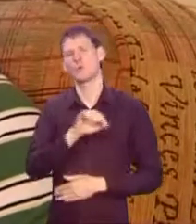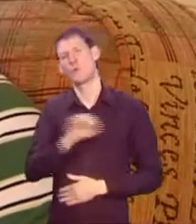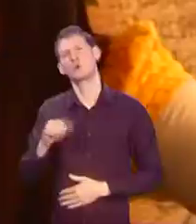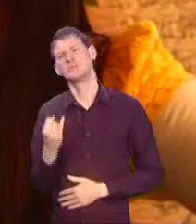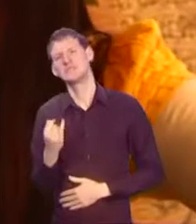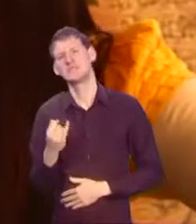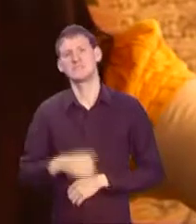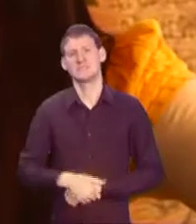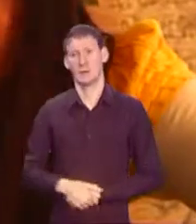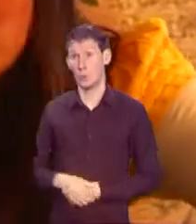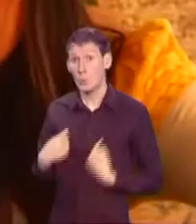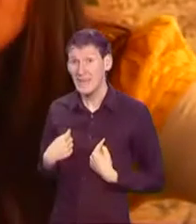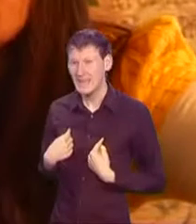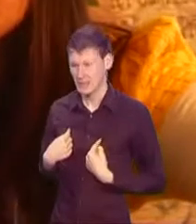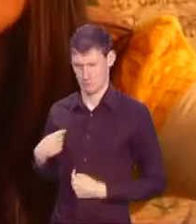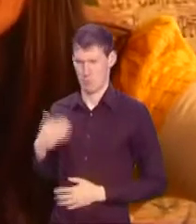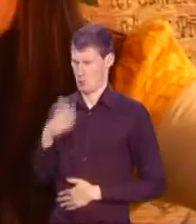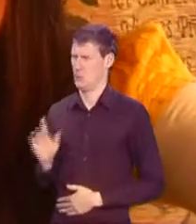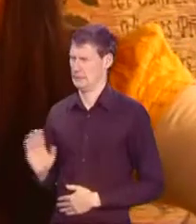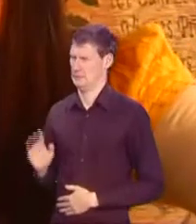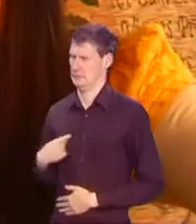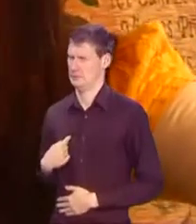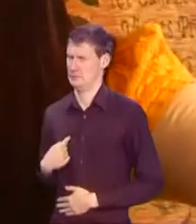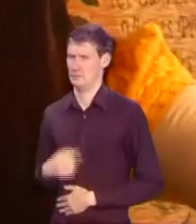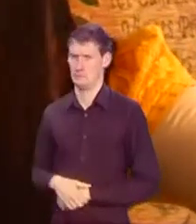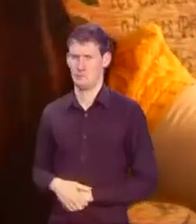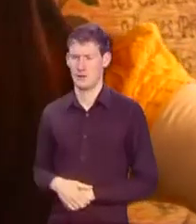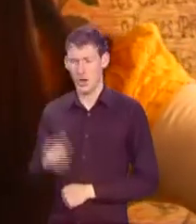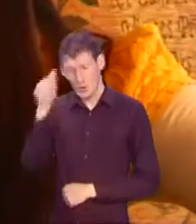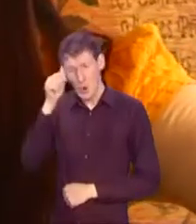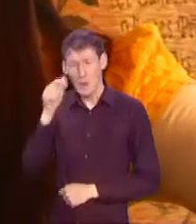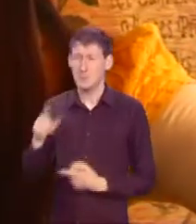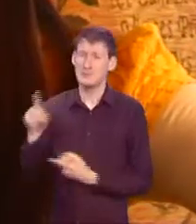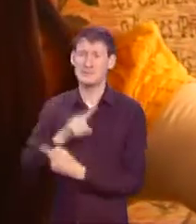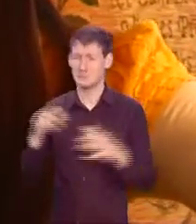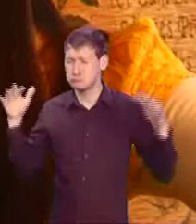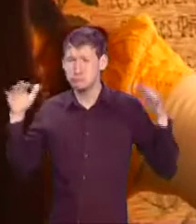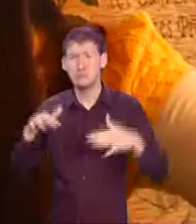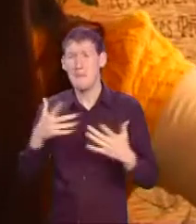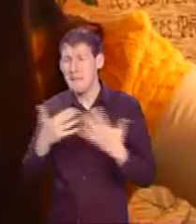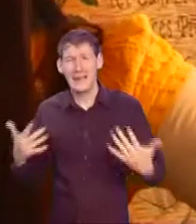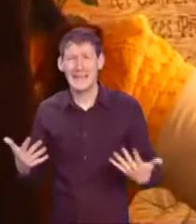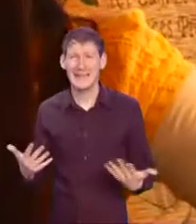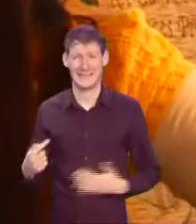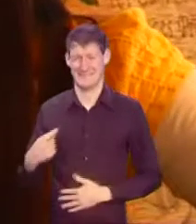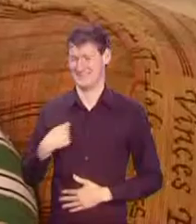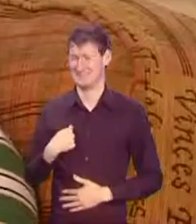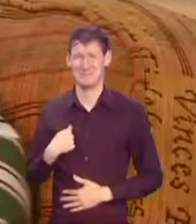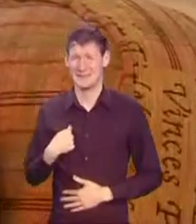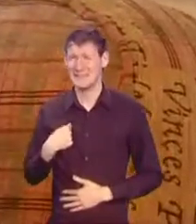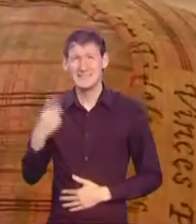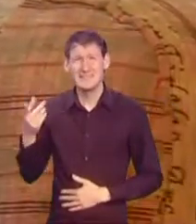1:45. We? I'm not going. You know what I'm like in crowds, and I can't understand what's